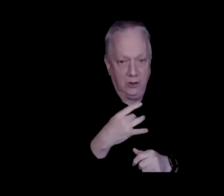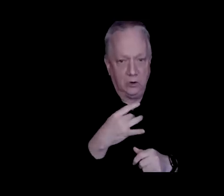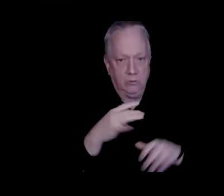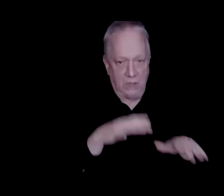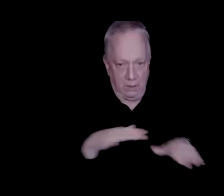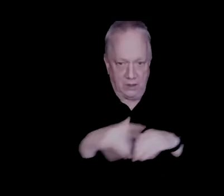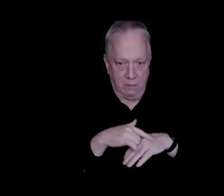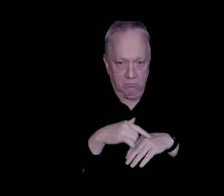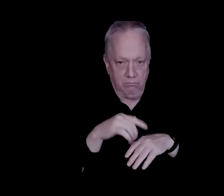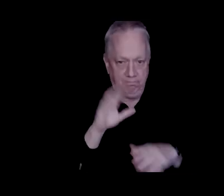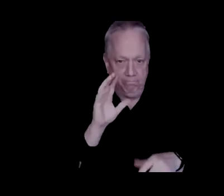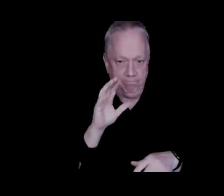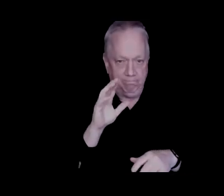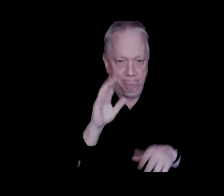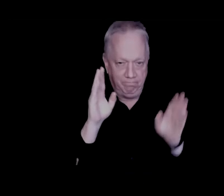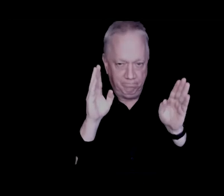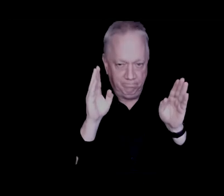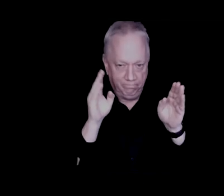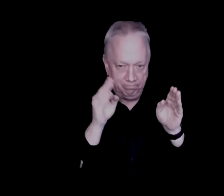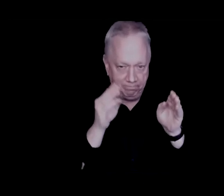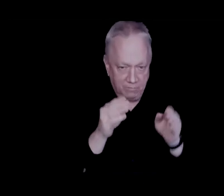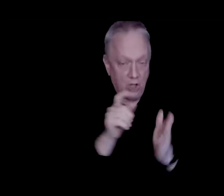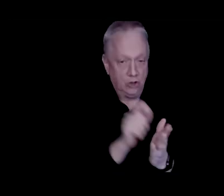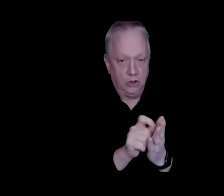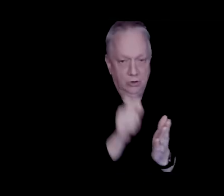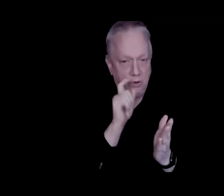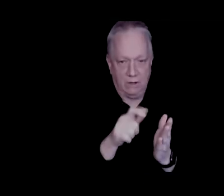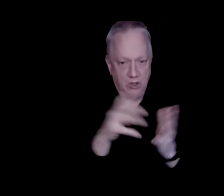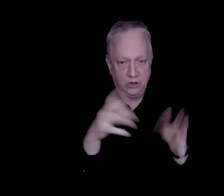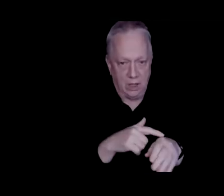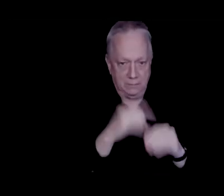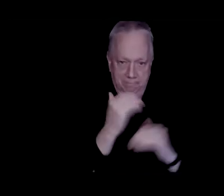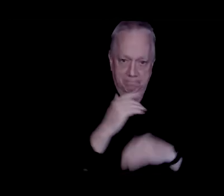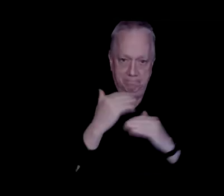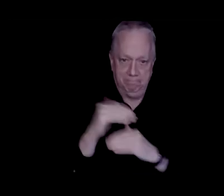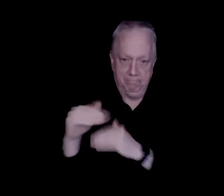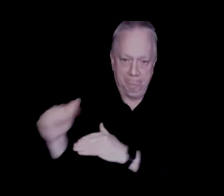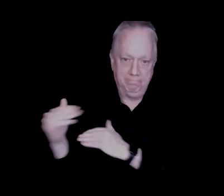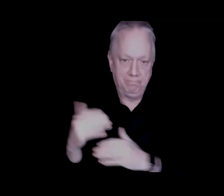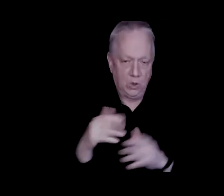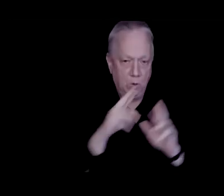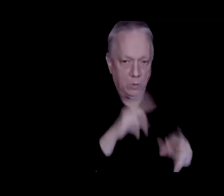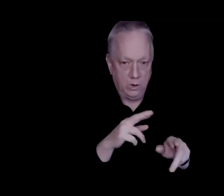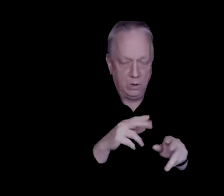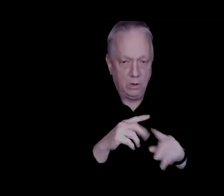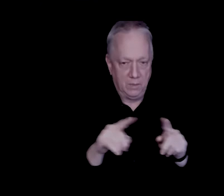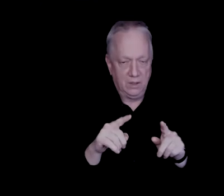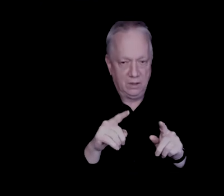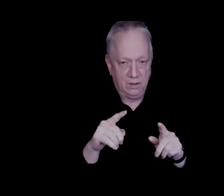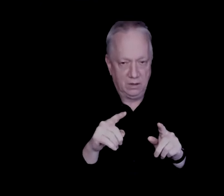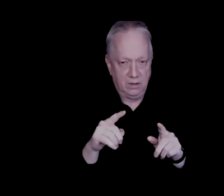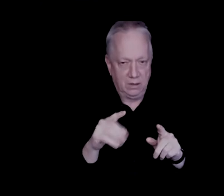time. You see, I think when you are a journalist, you don't have so much time to do a report. The